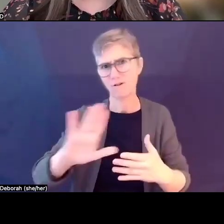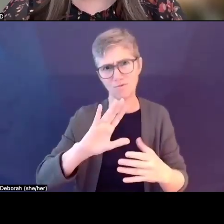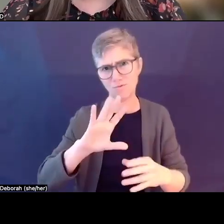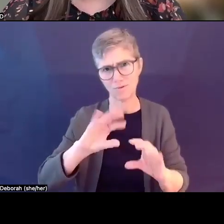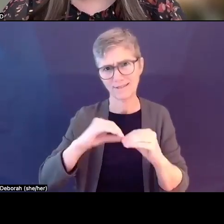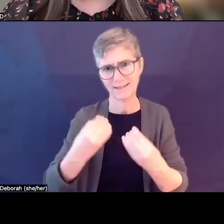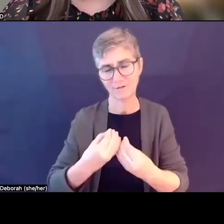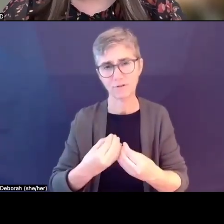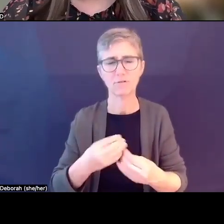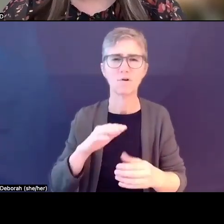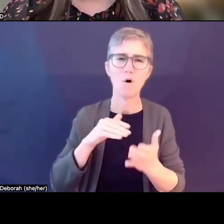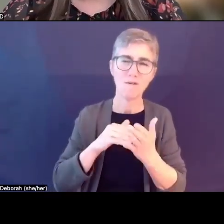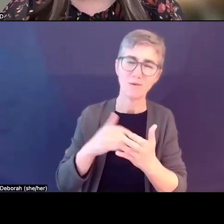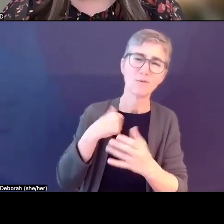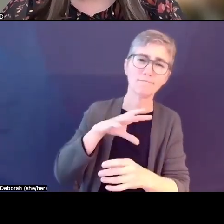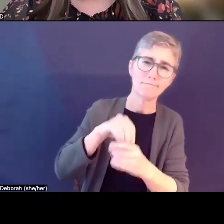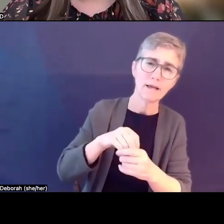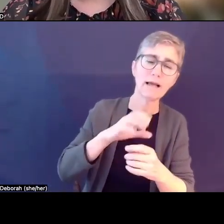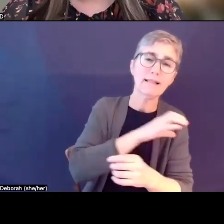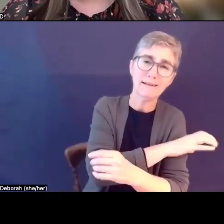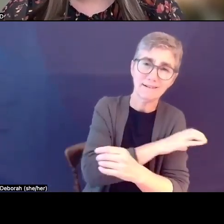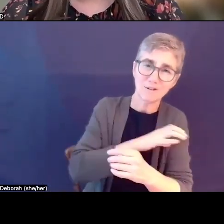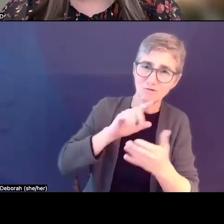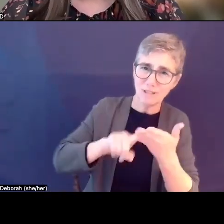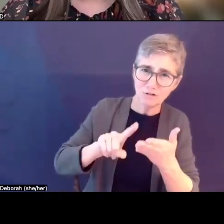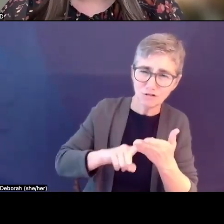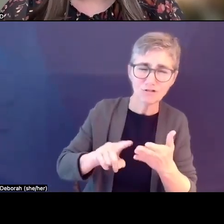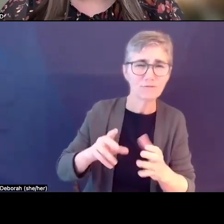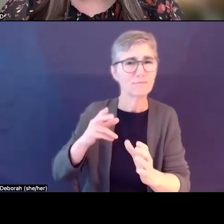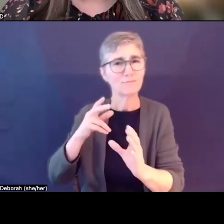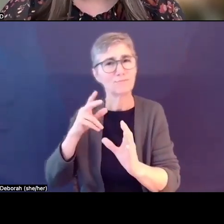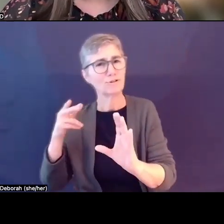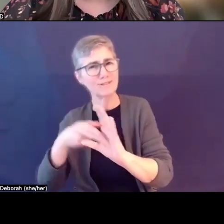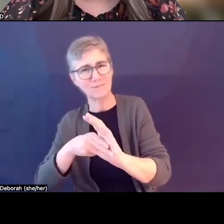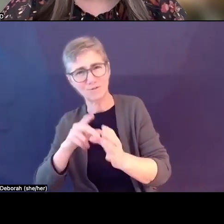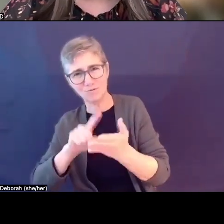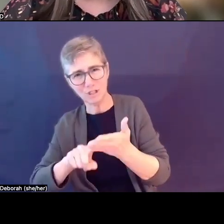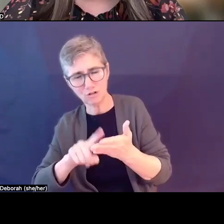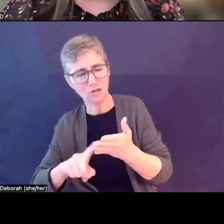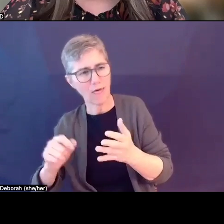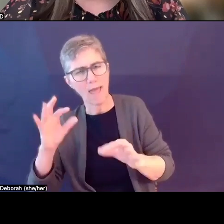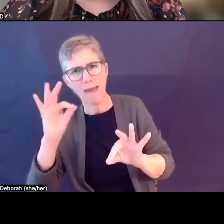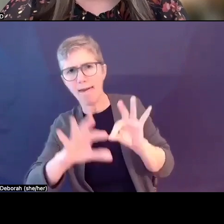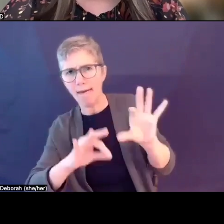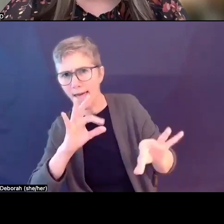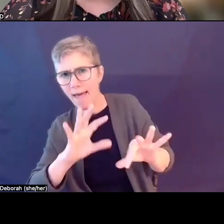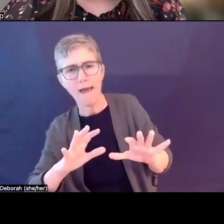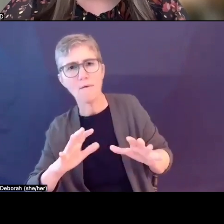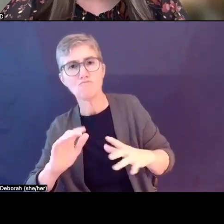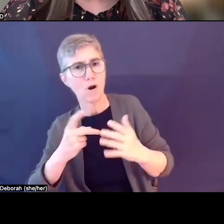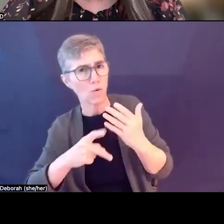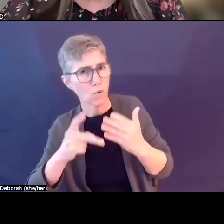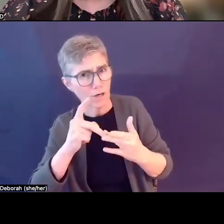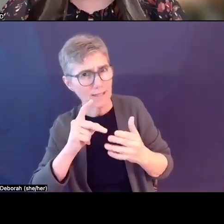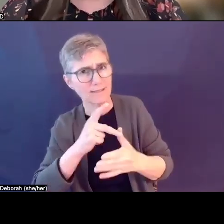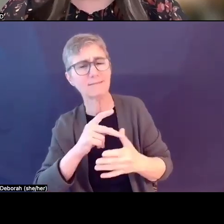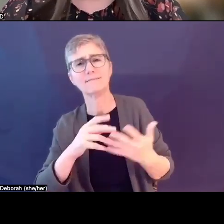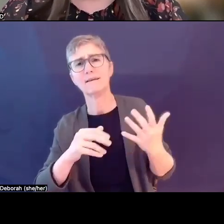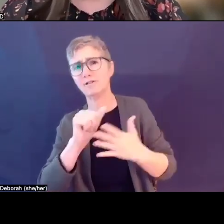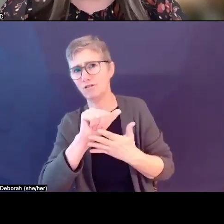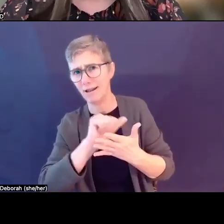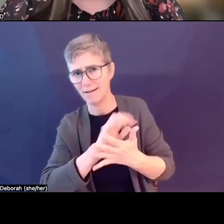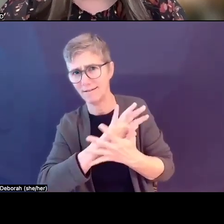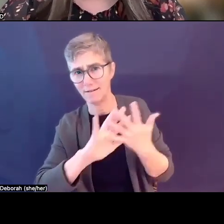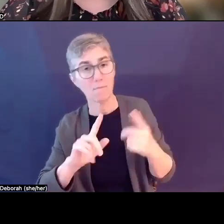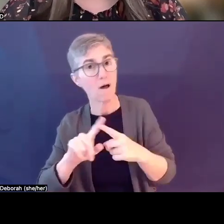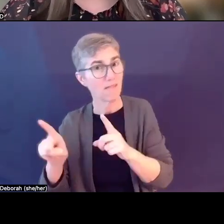clinical research and community-based participatory research, where they're used to inform research priorities and agendas. However, they